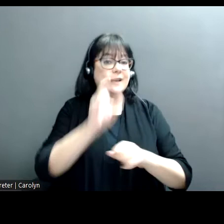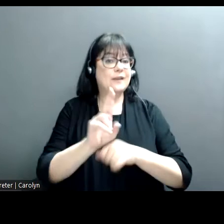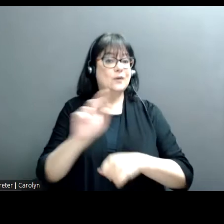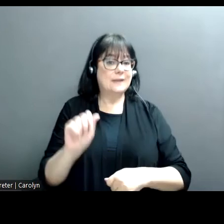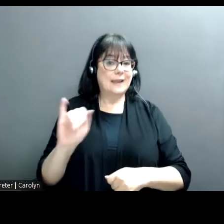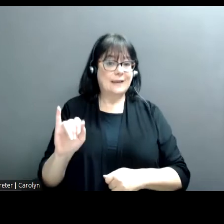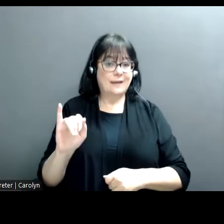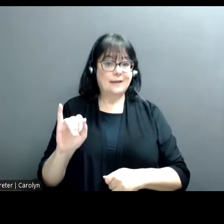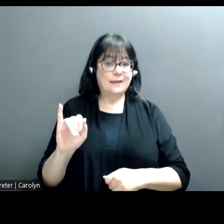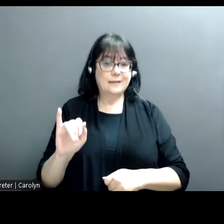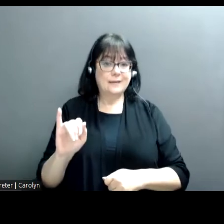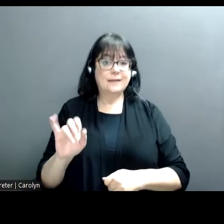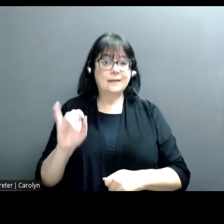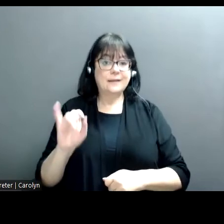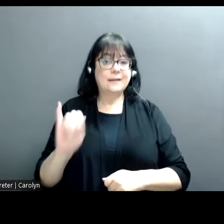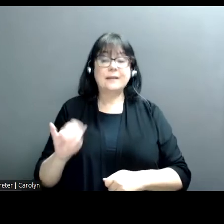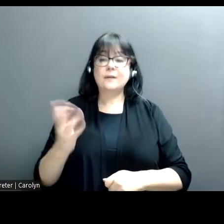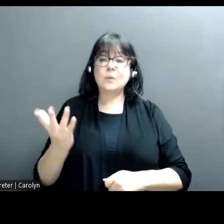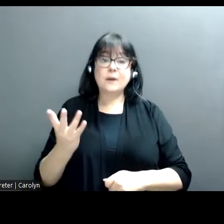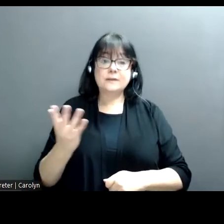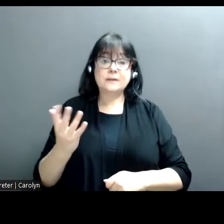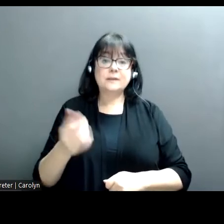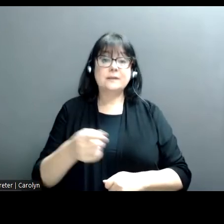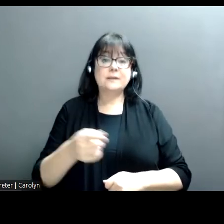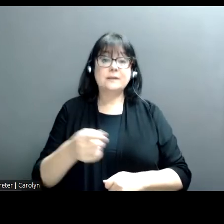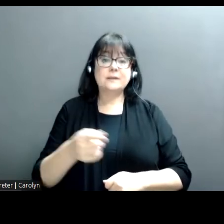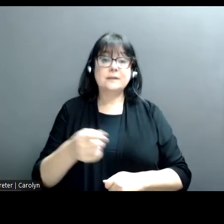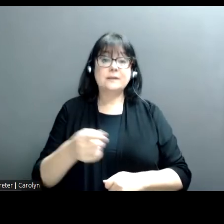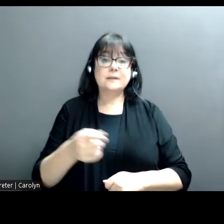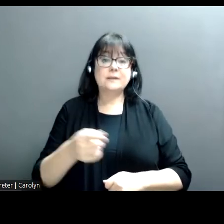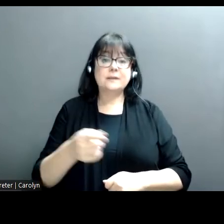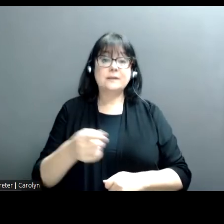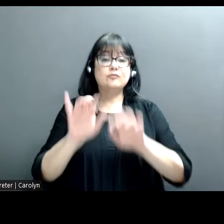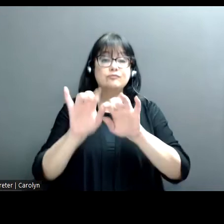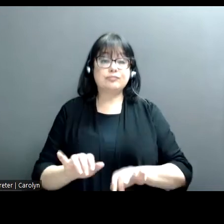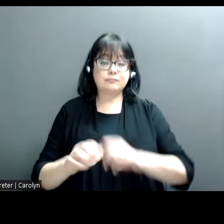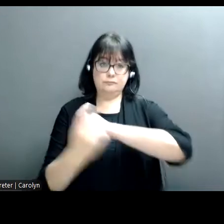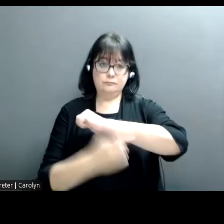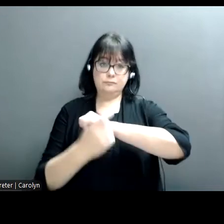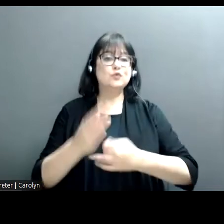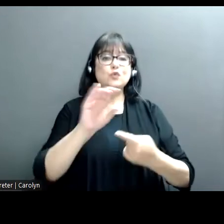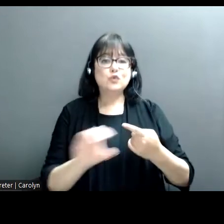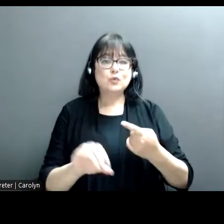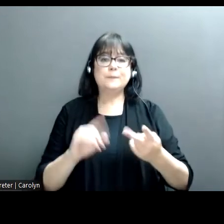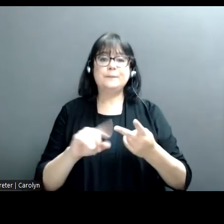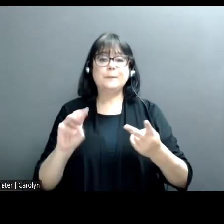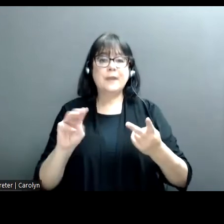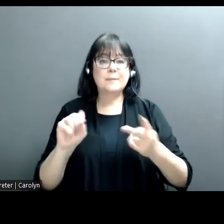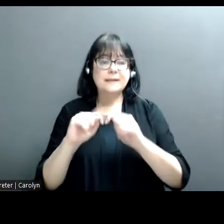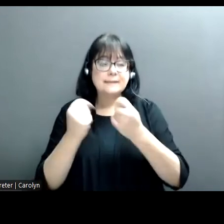automatically generated captions that Zoom, Teams, Skype